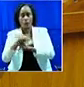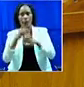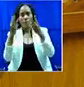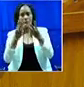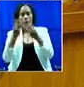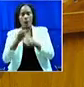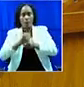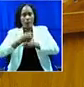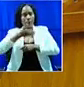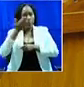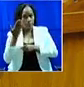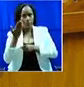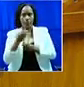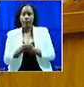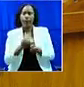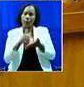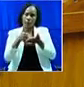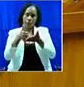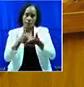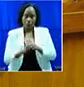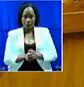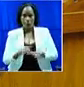time. More than